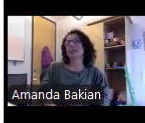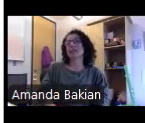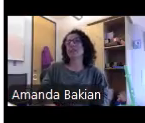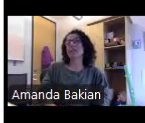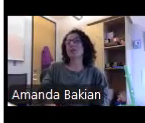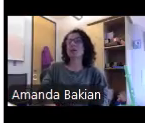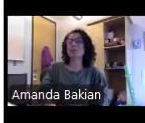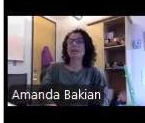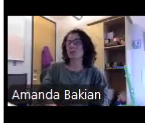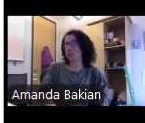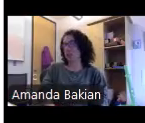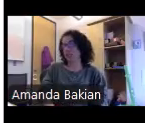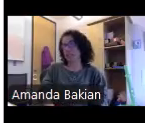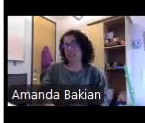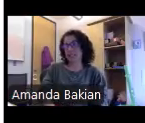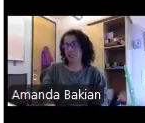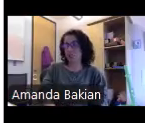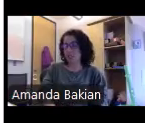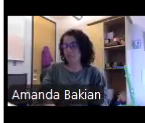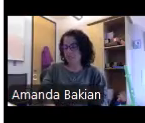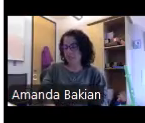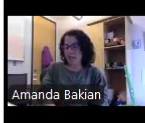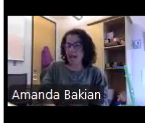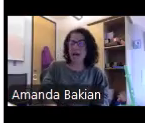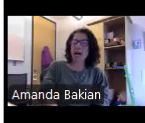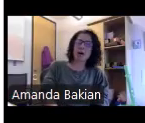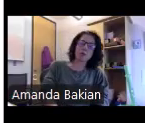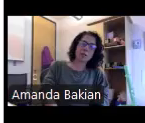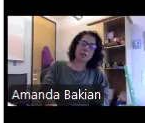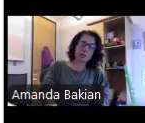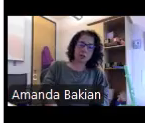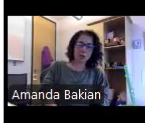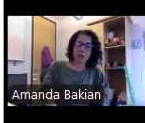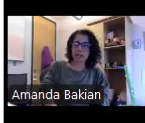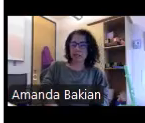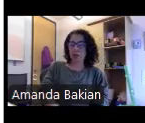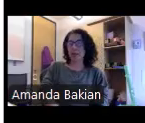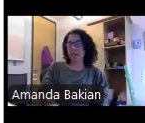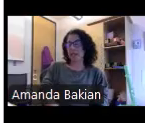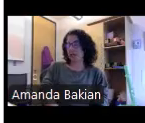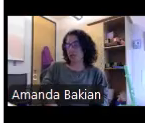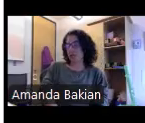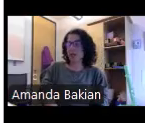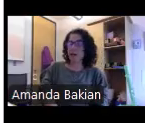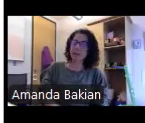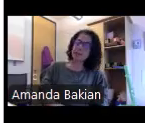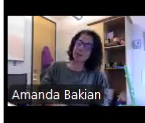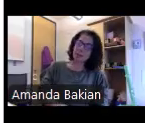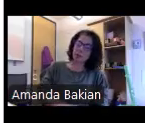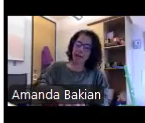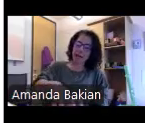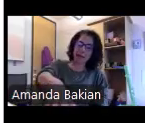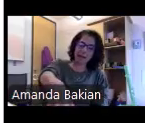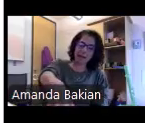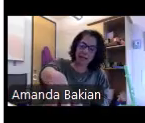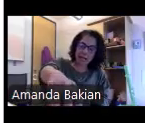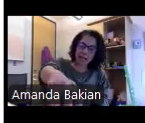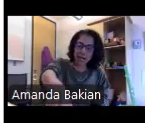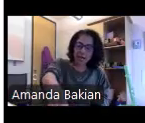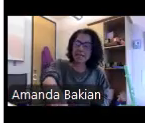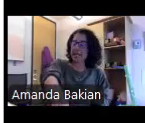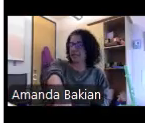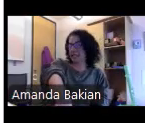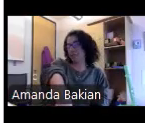Autism is an incredibly heterogeneous condition. We do know that it clusters in families. So if we have